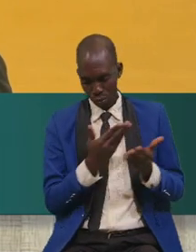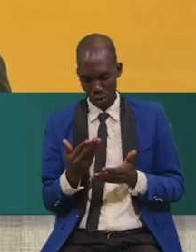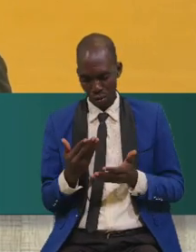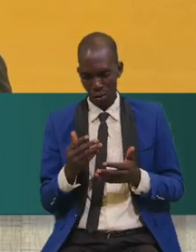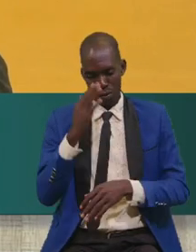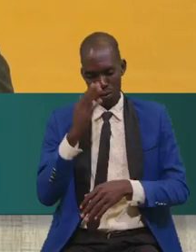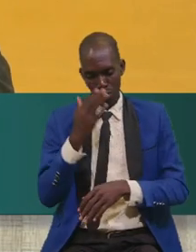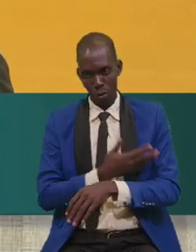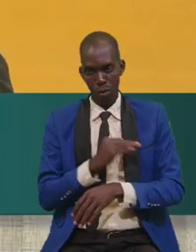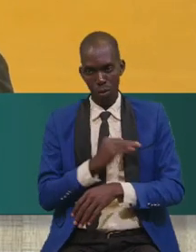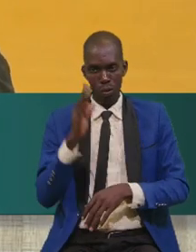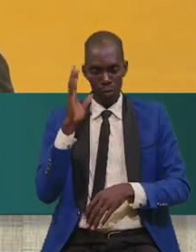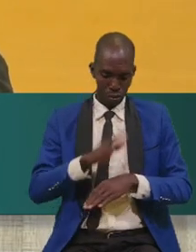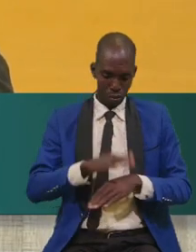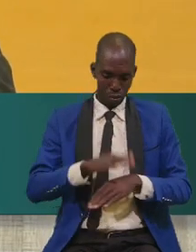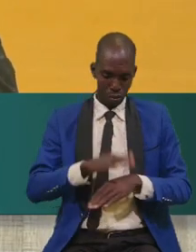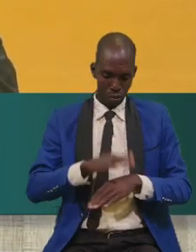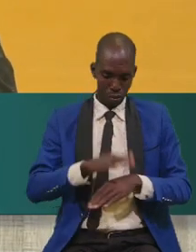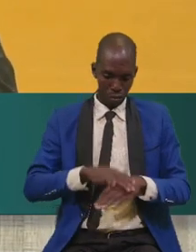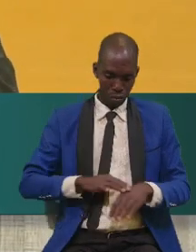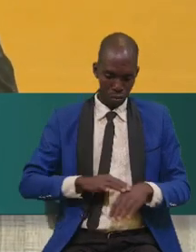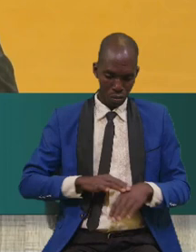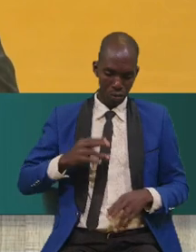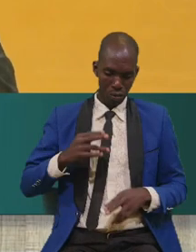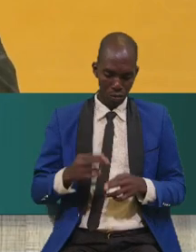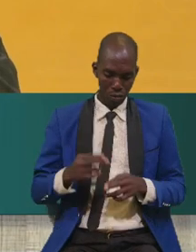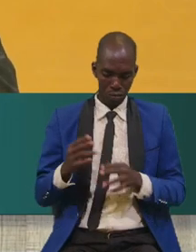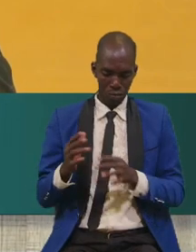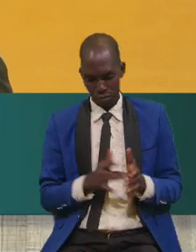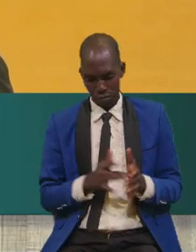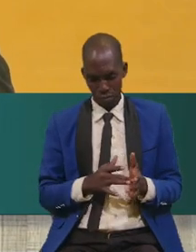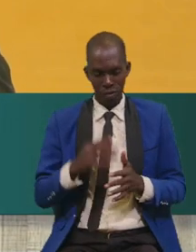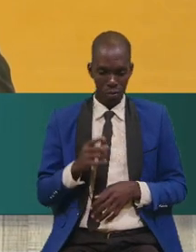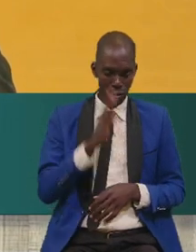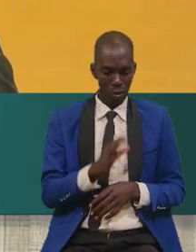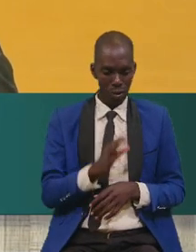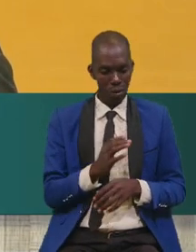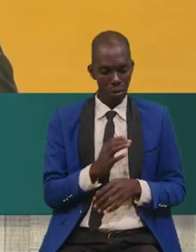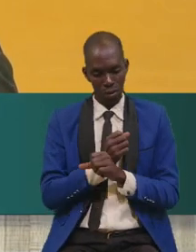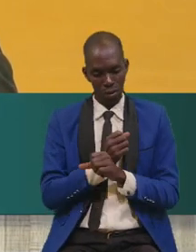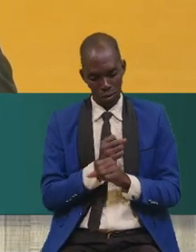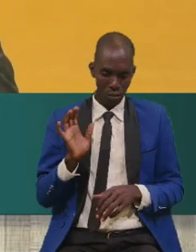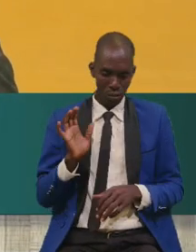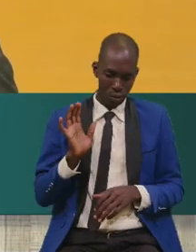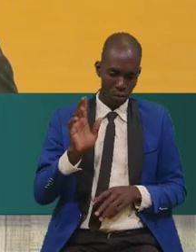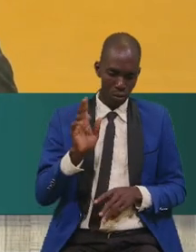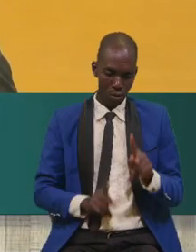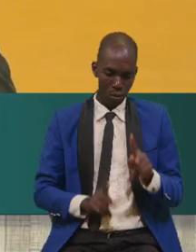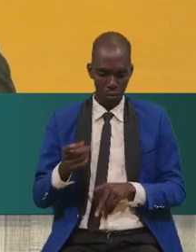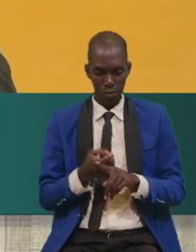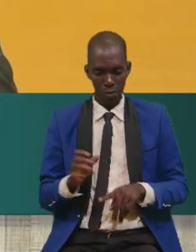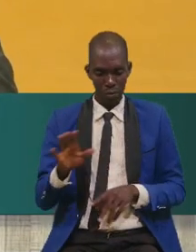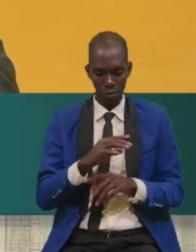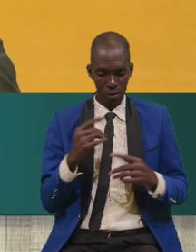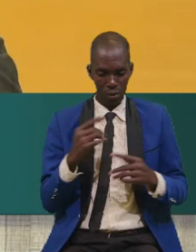name Jesus. For he shall save his people from their sins. When I didn't look